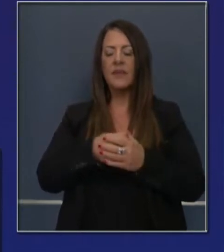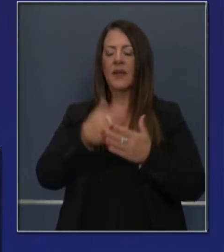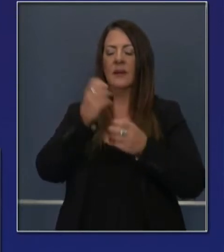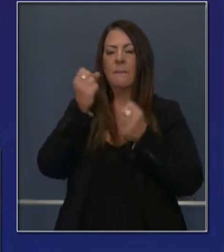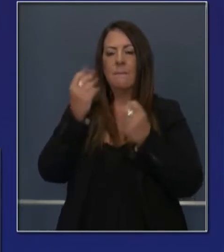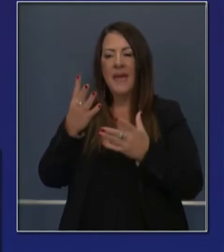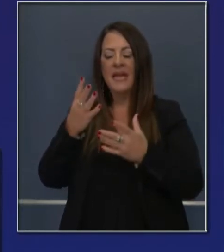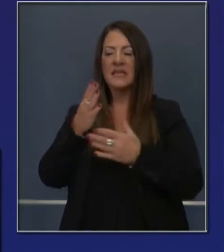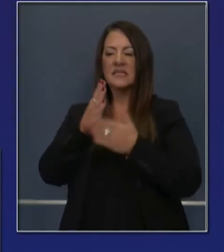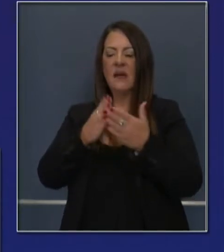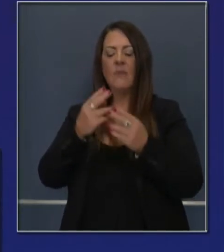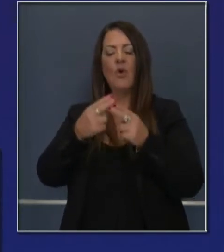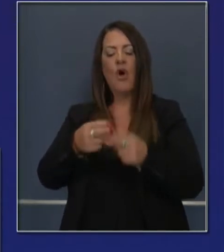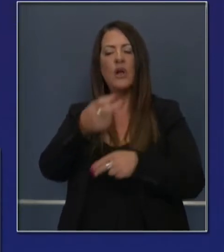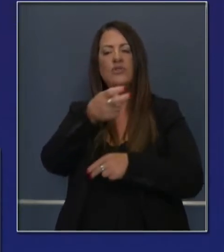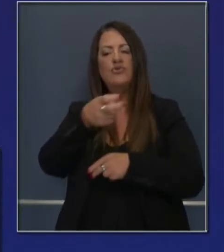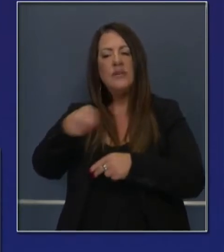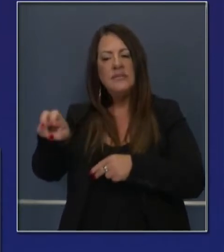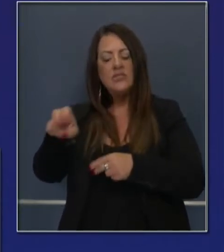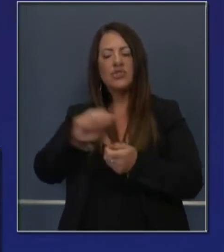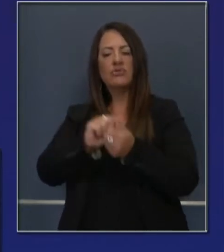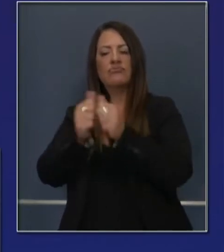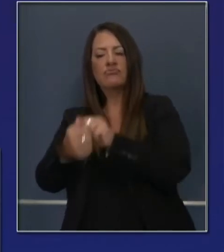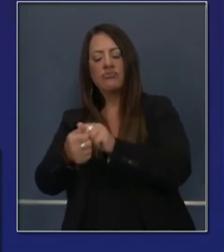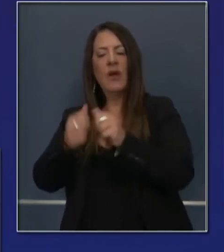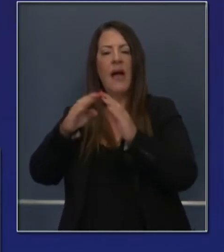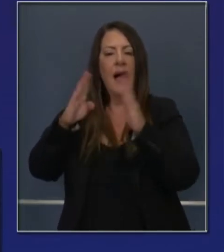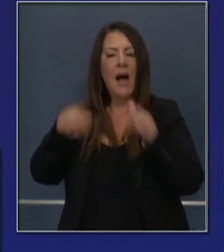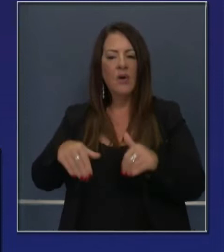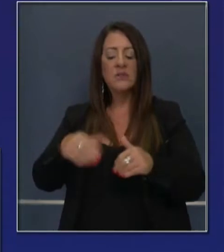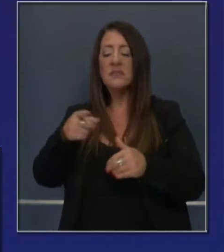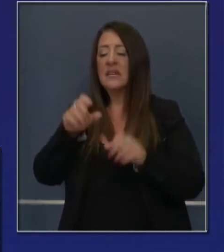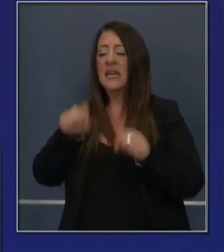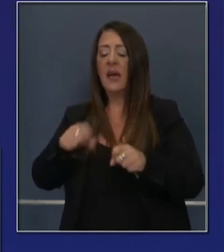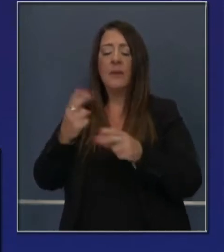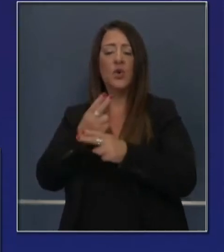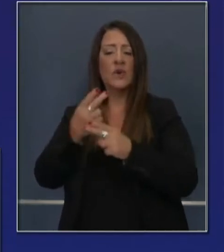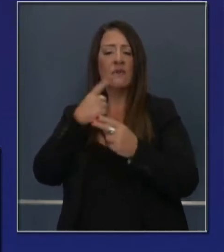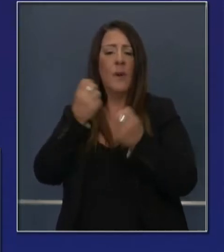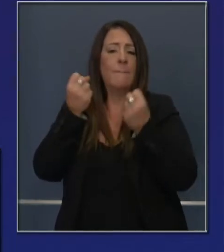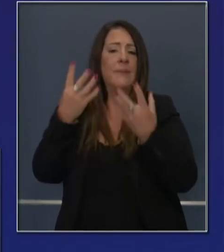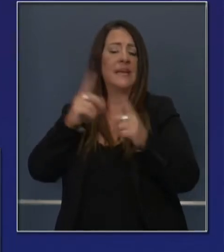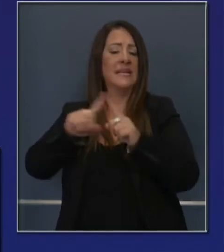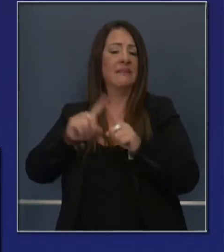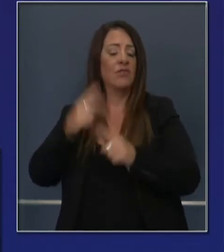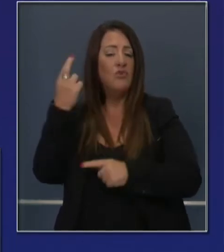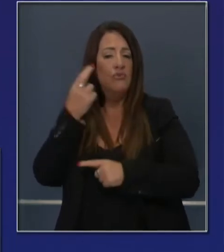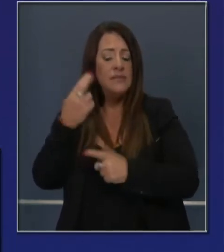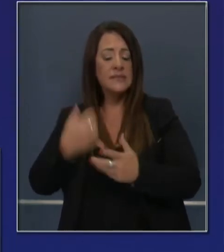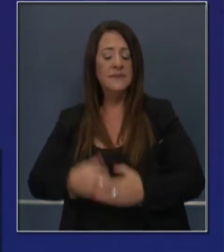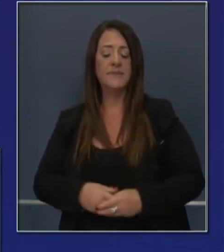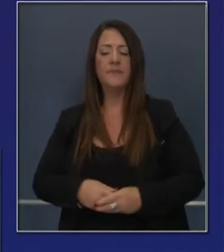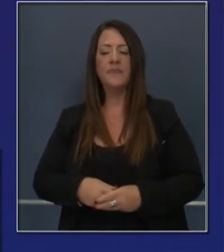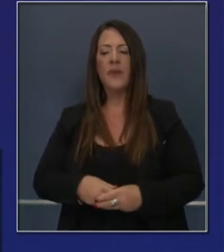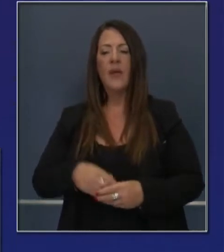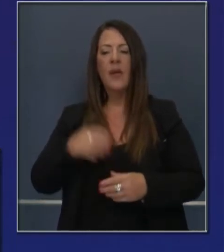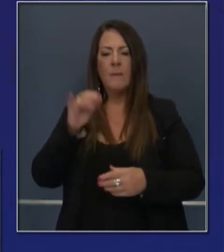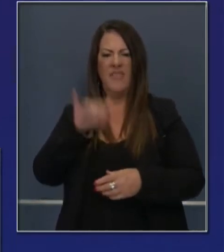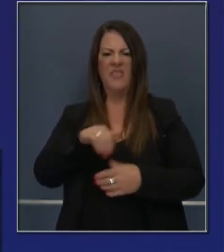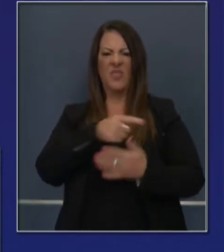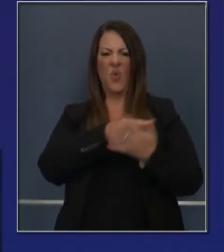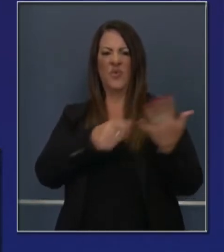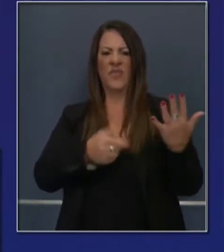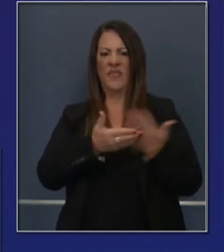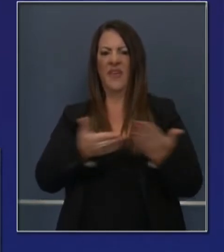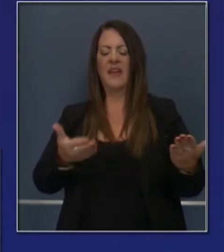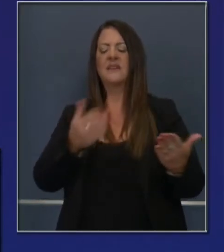many transitional housing. Many of these units could be used for a myriad of purposes, but provide us assets the state